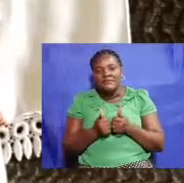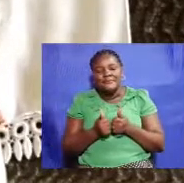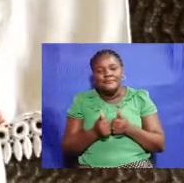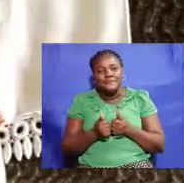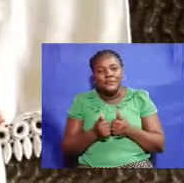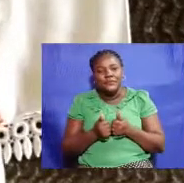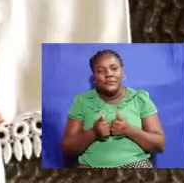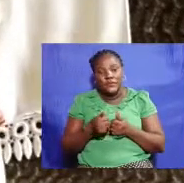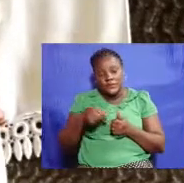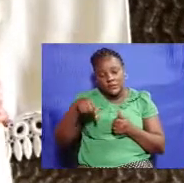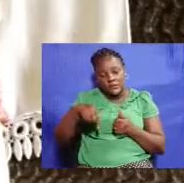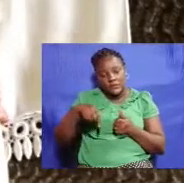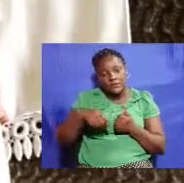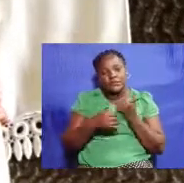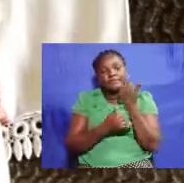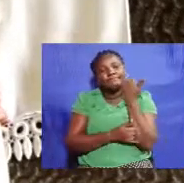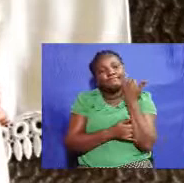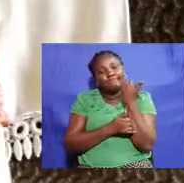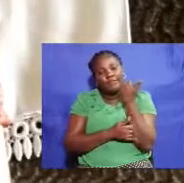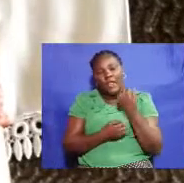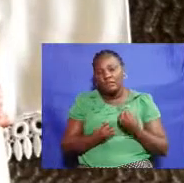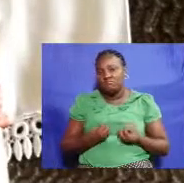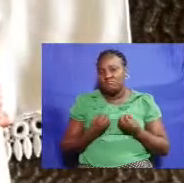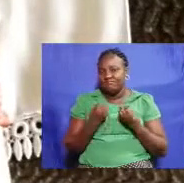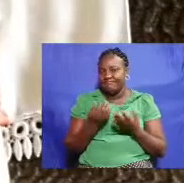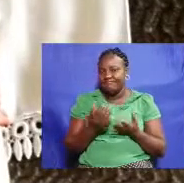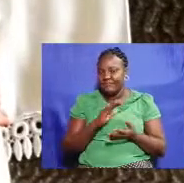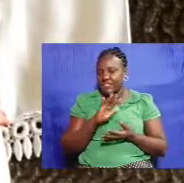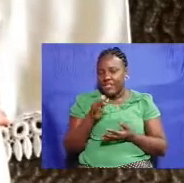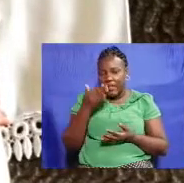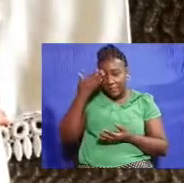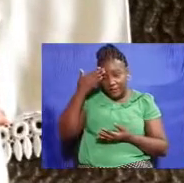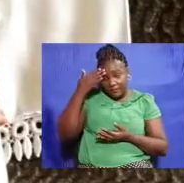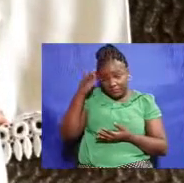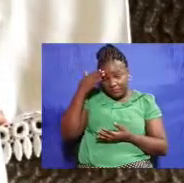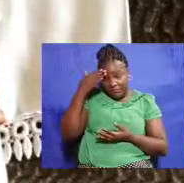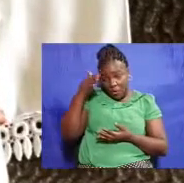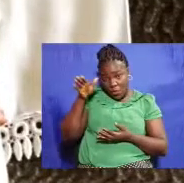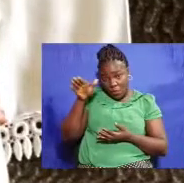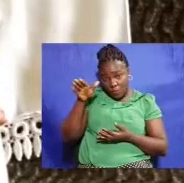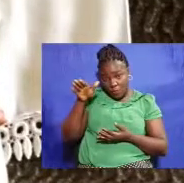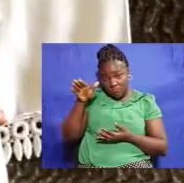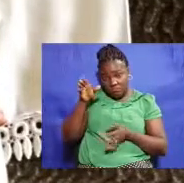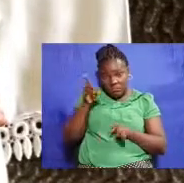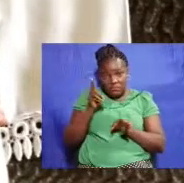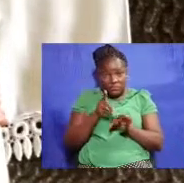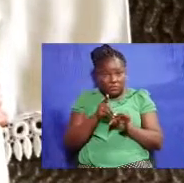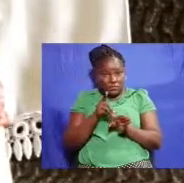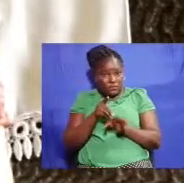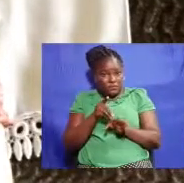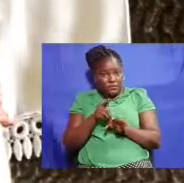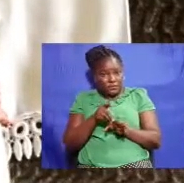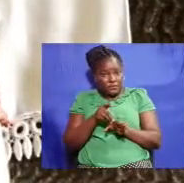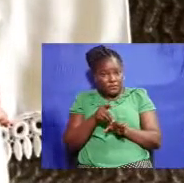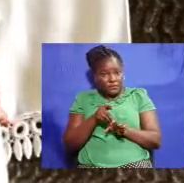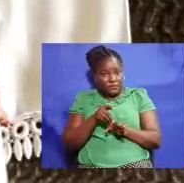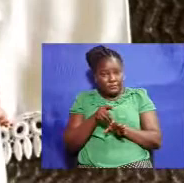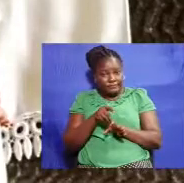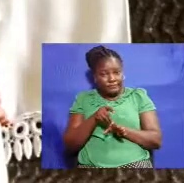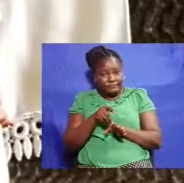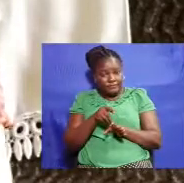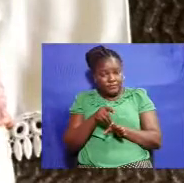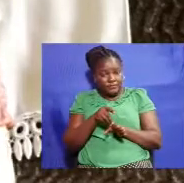in this country, a lot of people do not know about disability. When programs